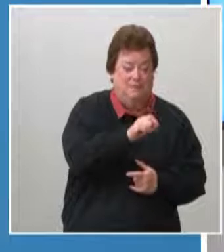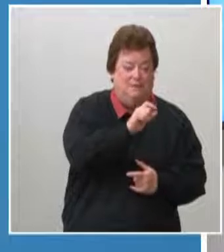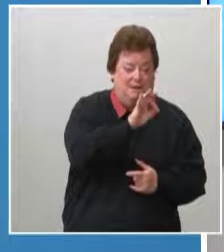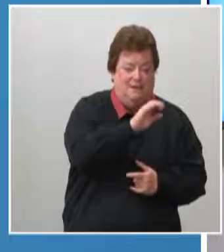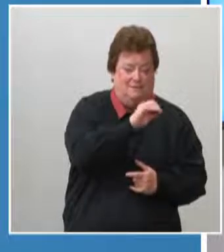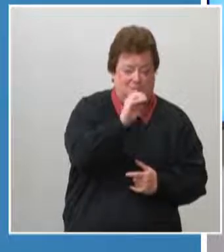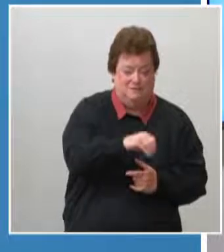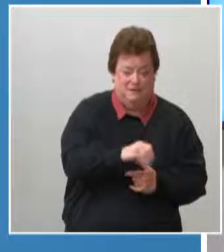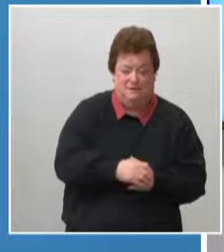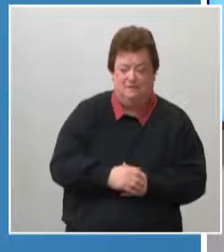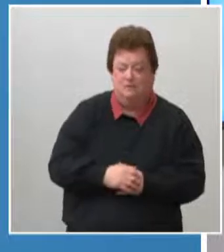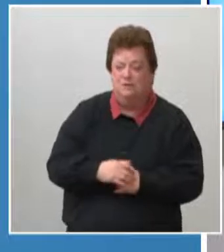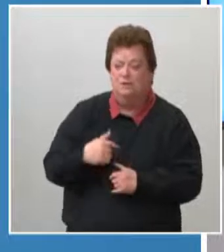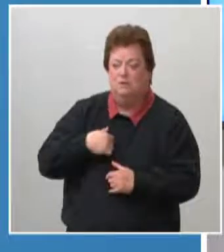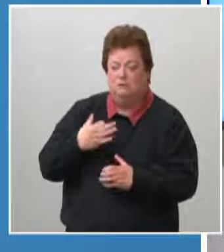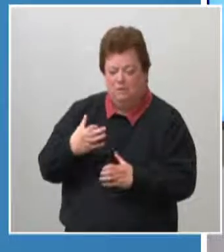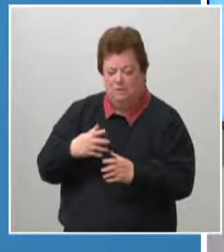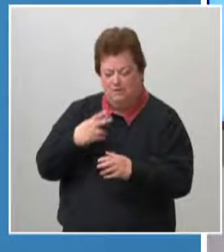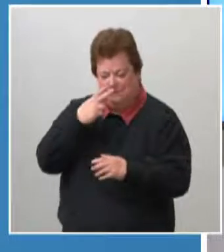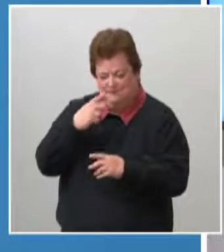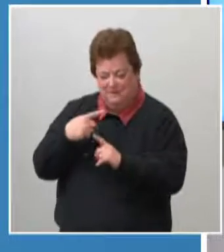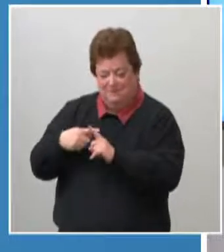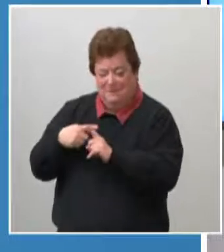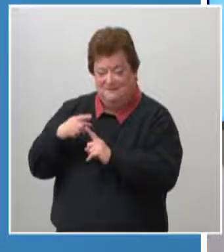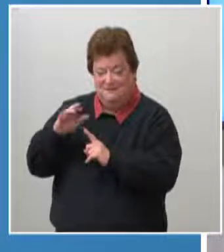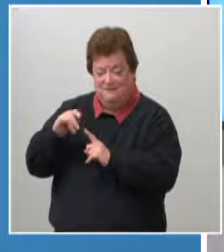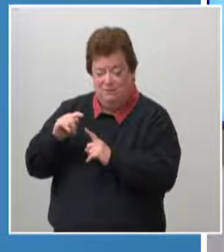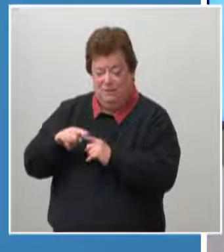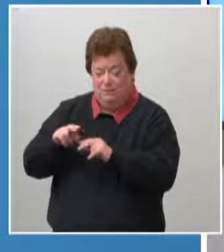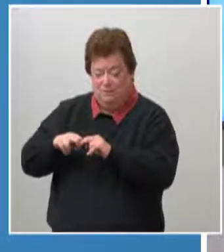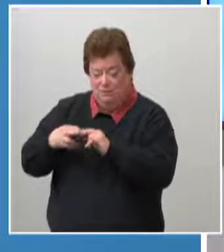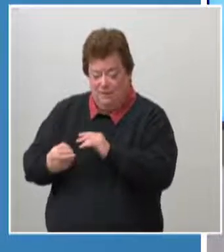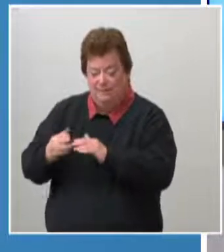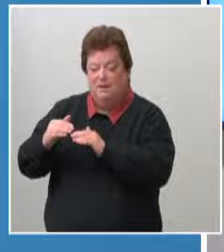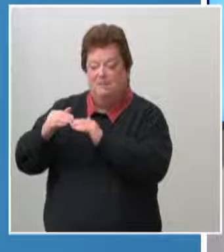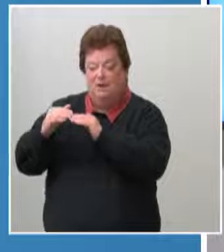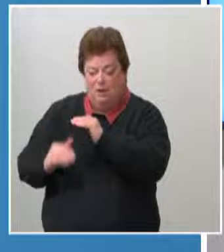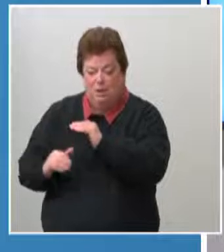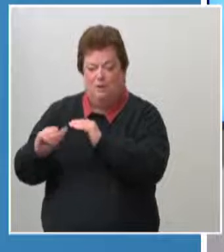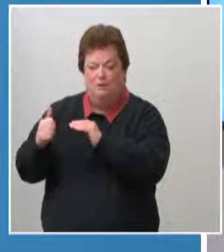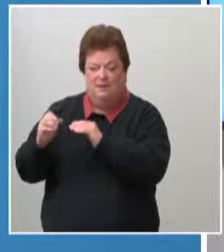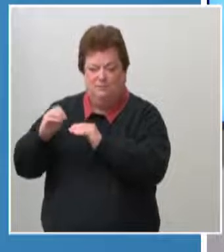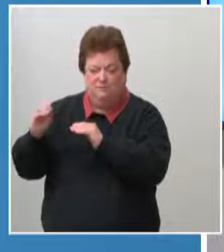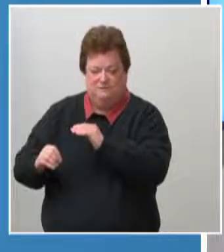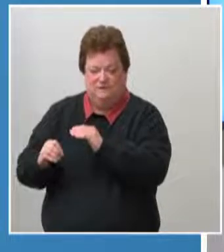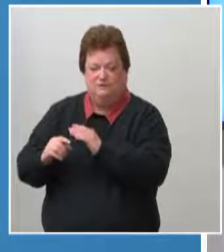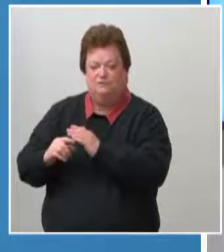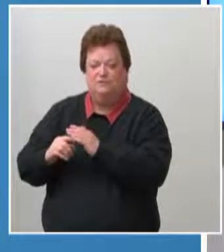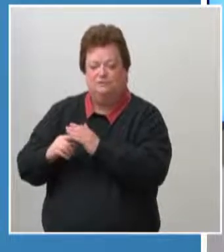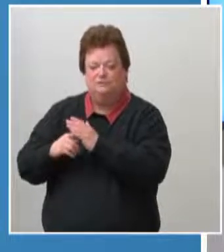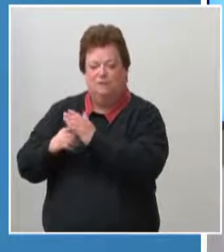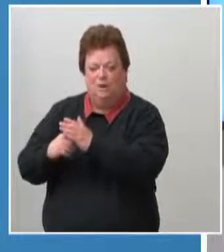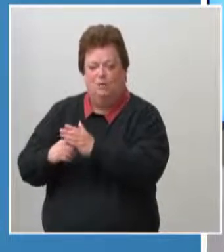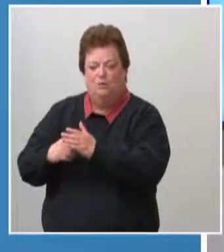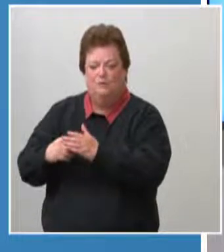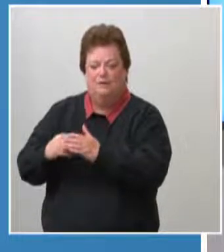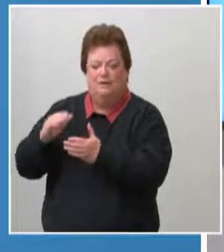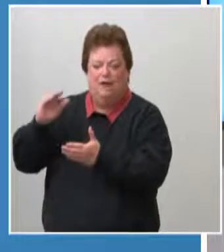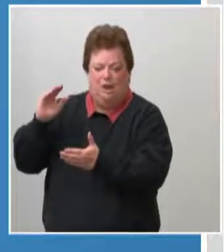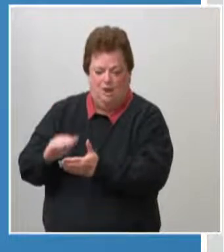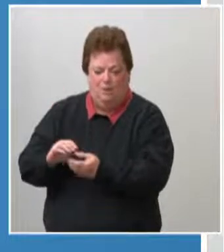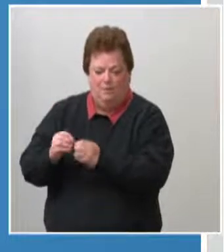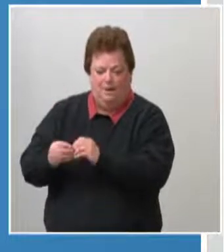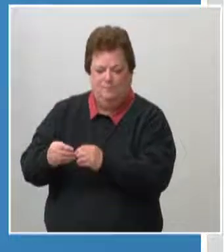11.9%. We would like to see the positivity rate drop below 10% to show lower transmission of the virus in the